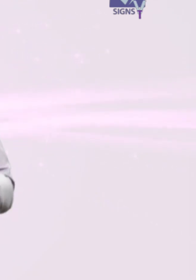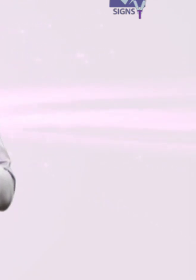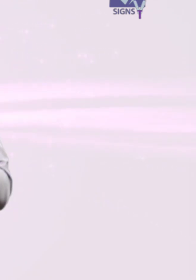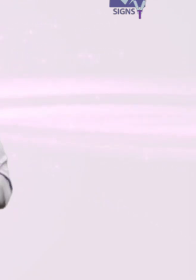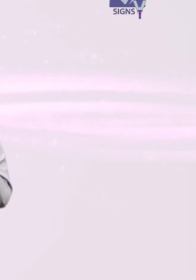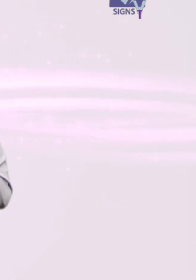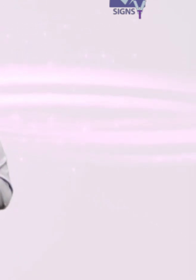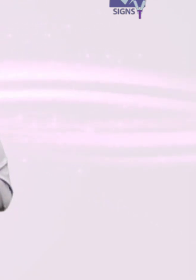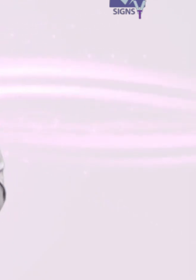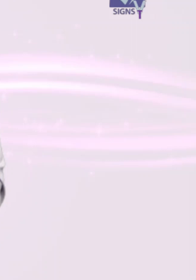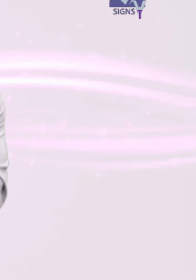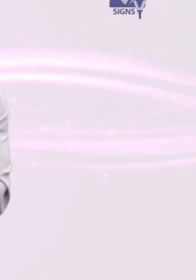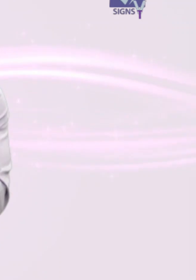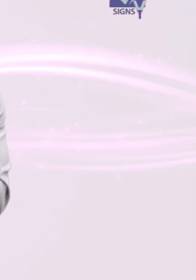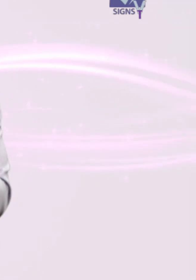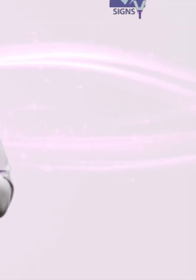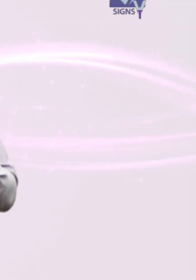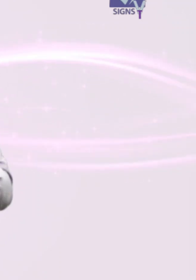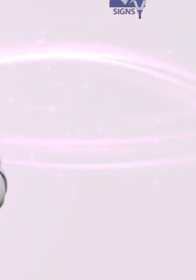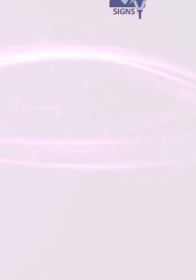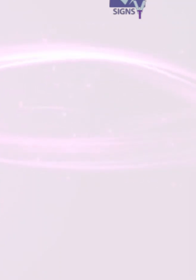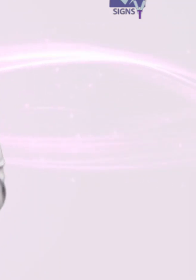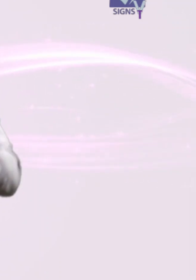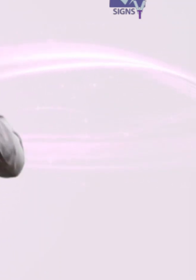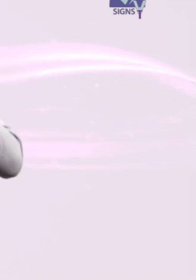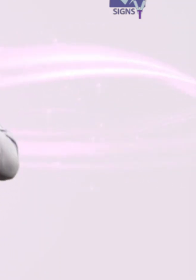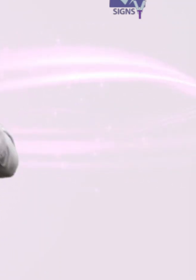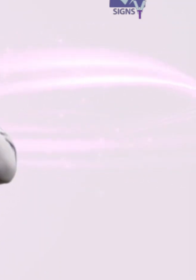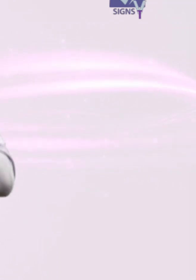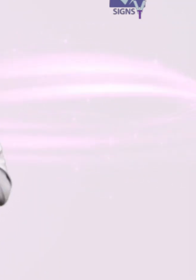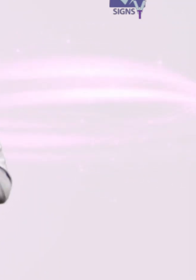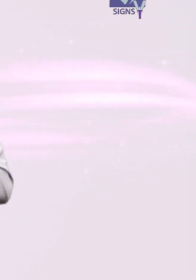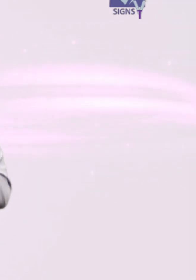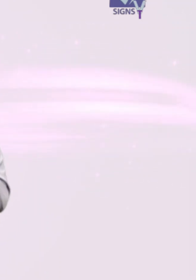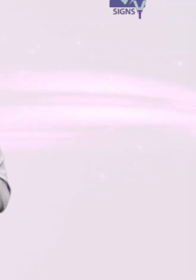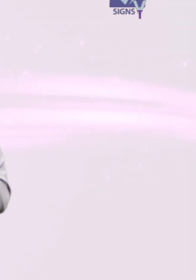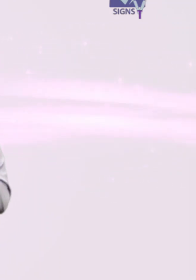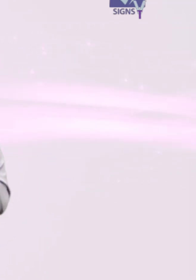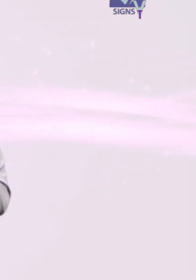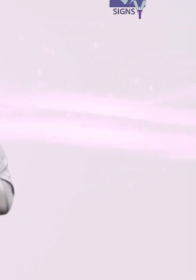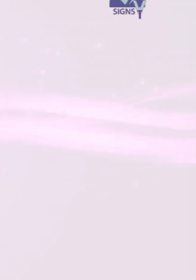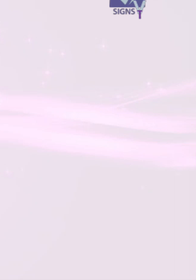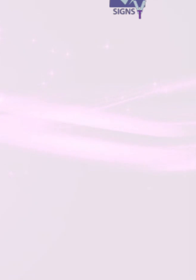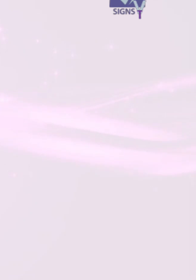the home of inclusion, and let's make communication beautiful.